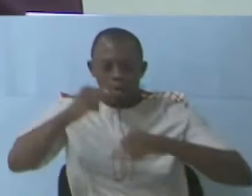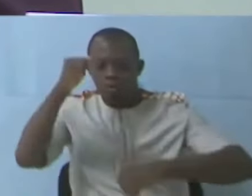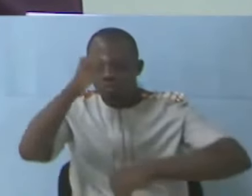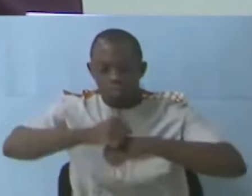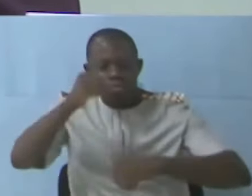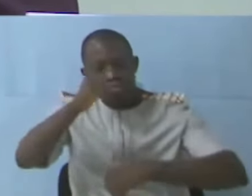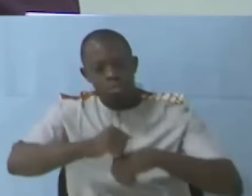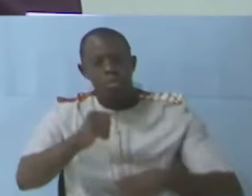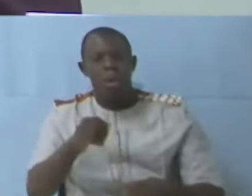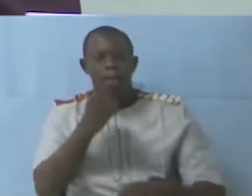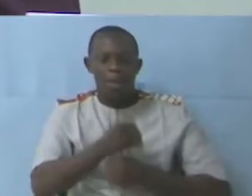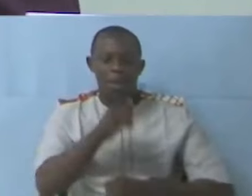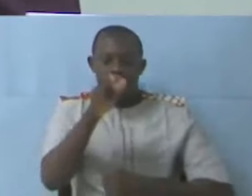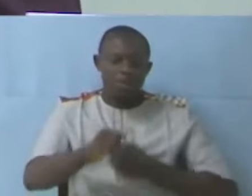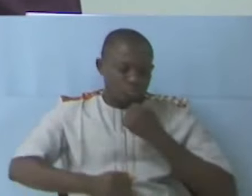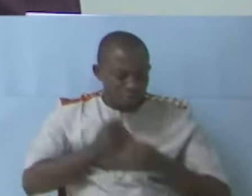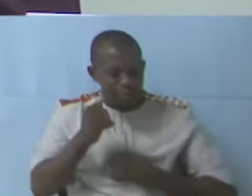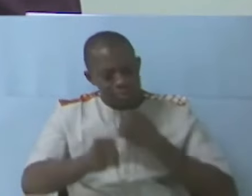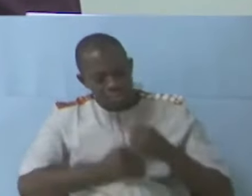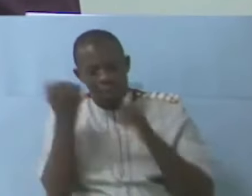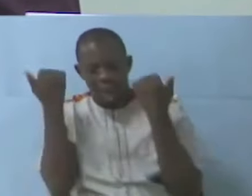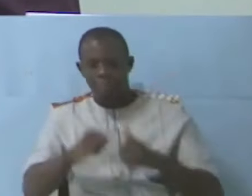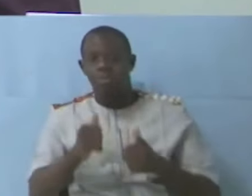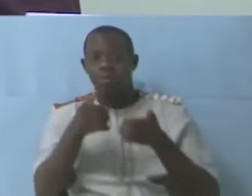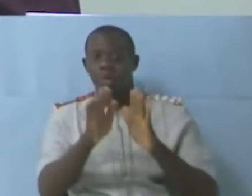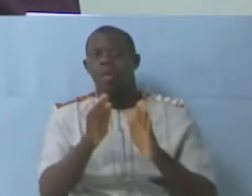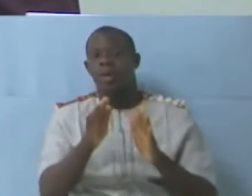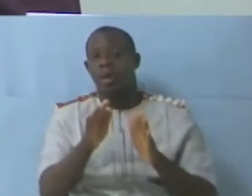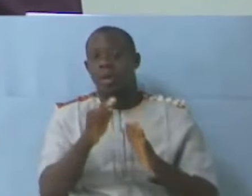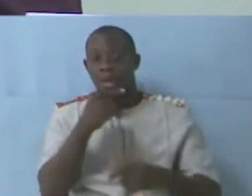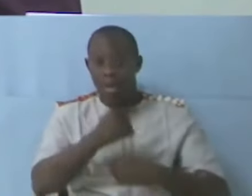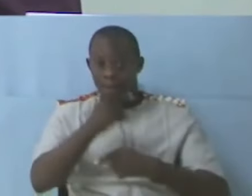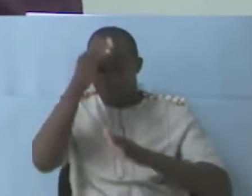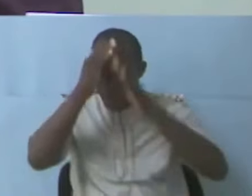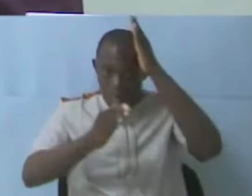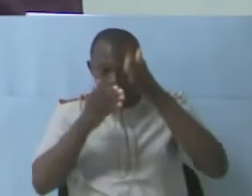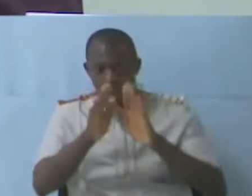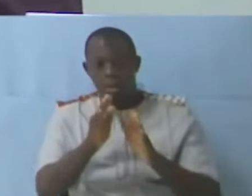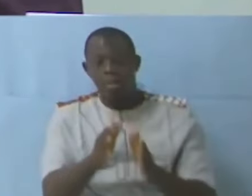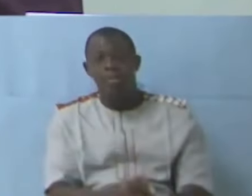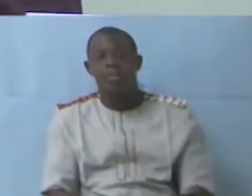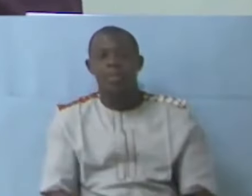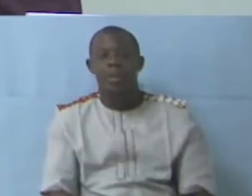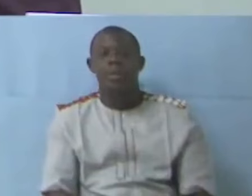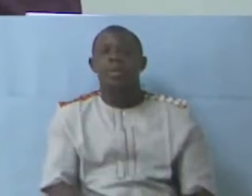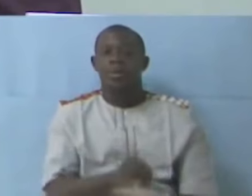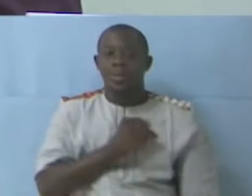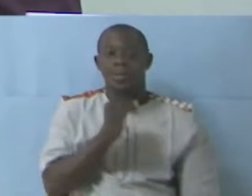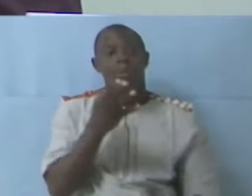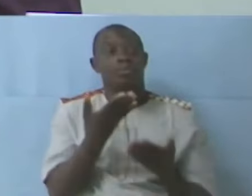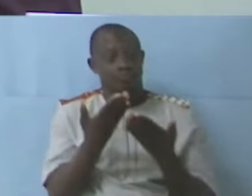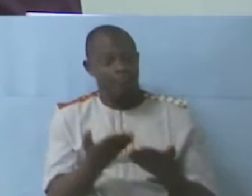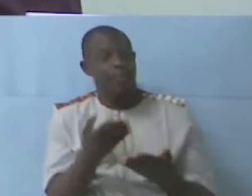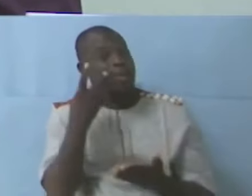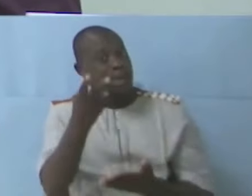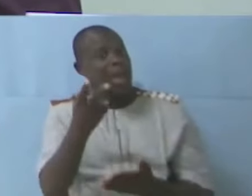ada bi ci bunti soldat bi so jappé sa non dang koy dur di ko mitital. We've seen it happen November